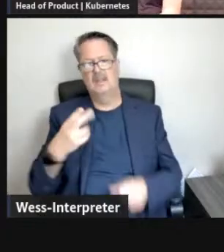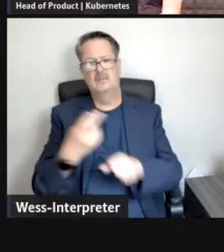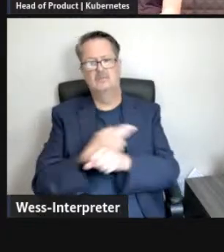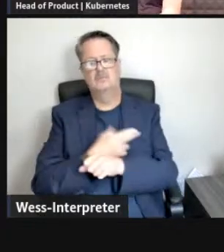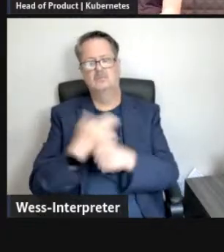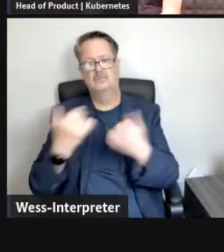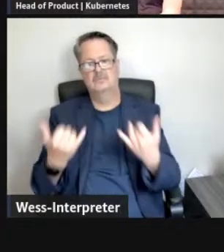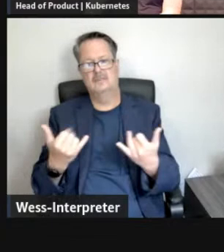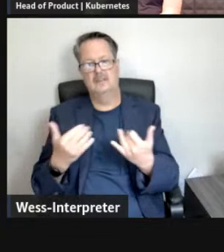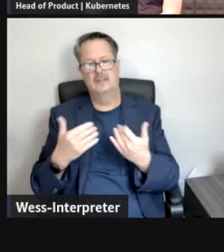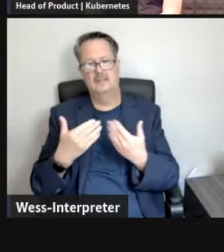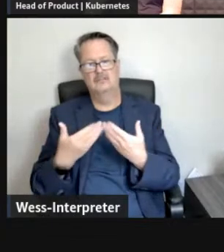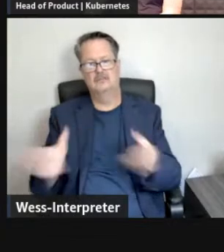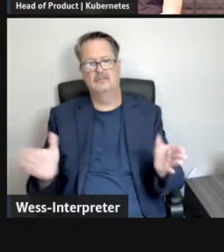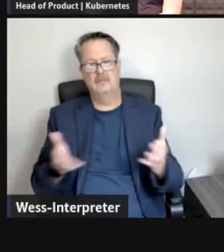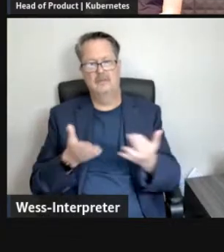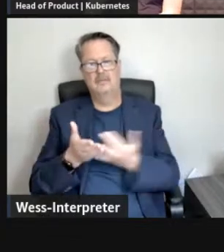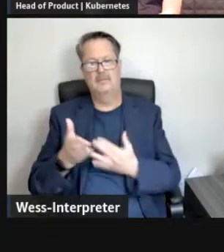through ACK.